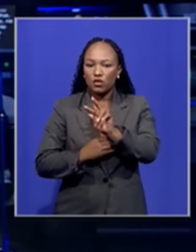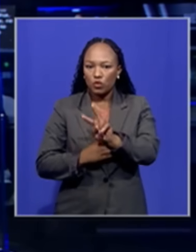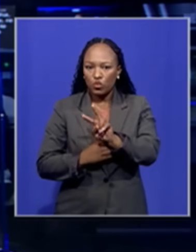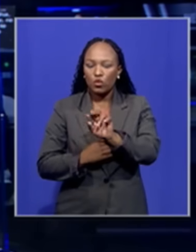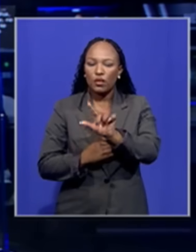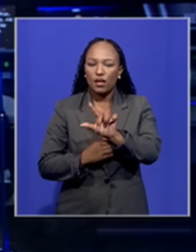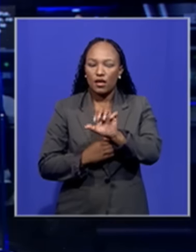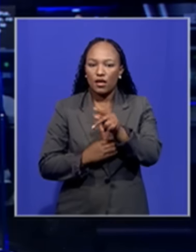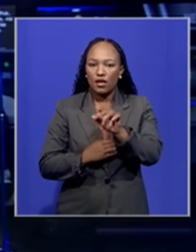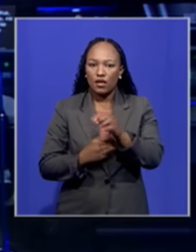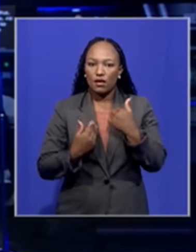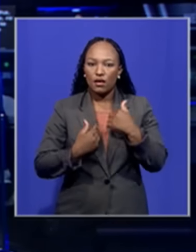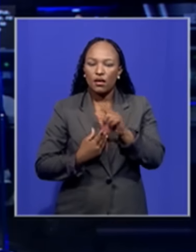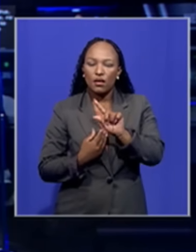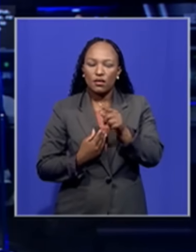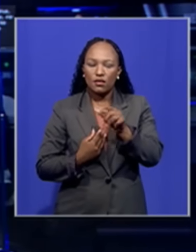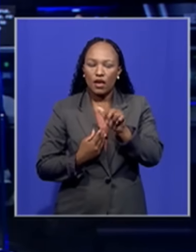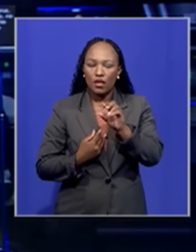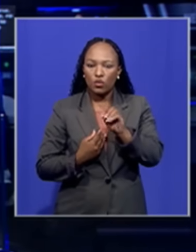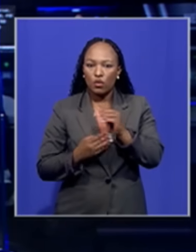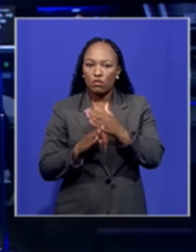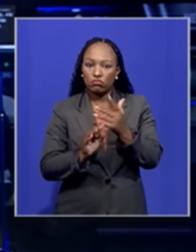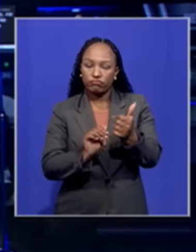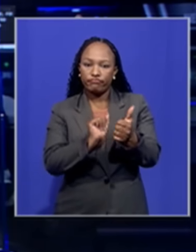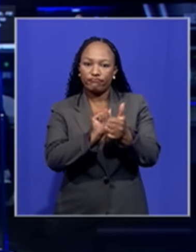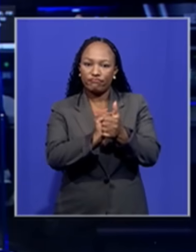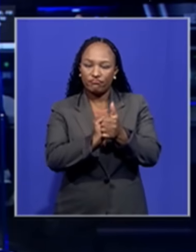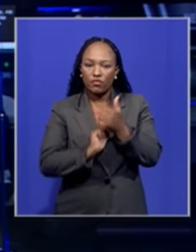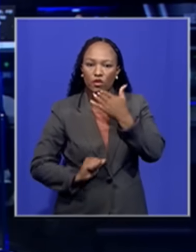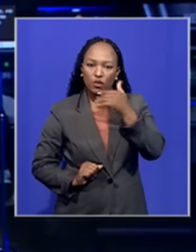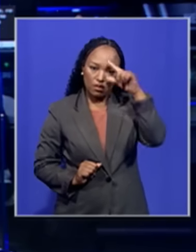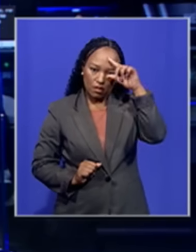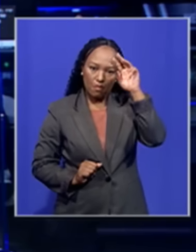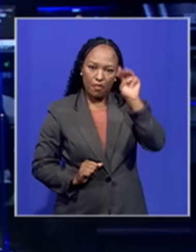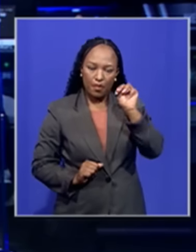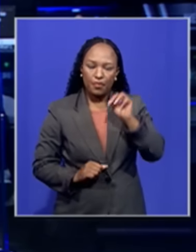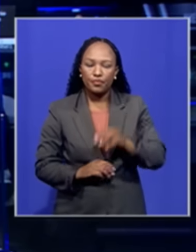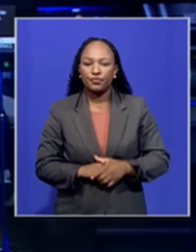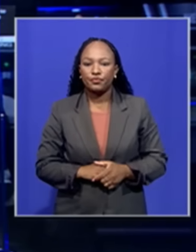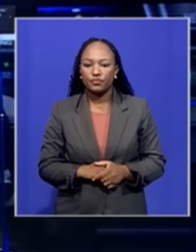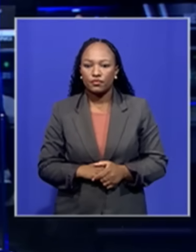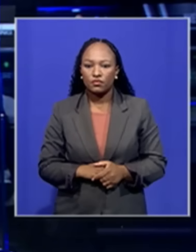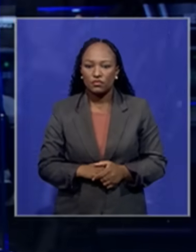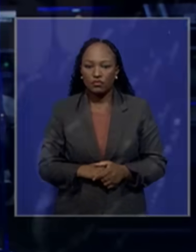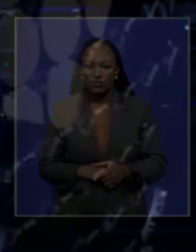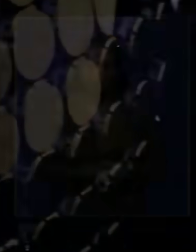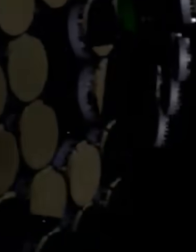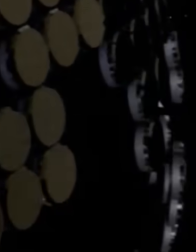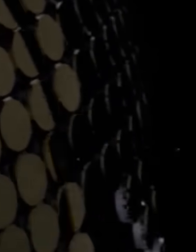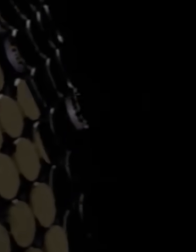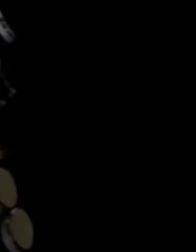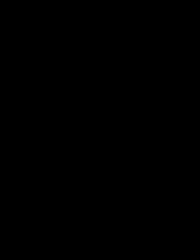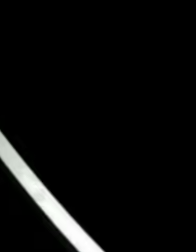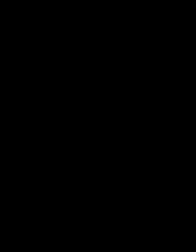hae ke Thato Hlanyane mme ke kopanetse ya tsatsing na tshimo ha mo le Mphotime.